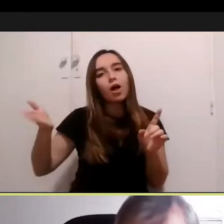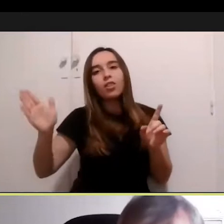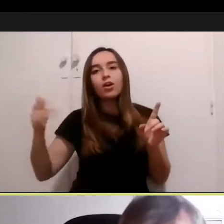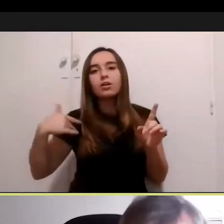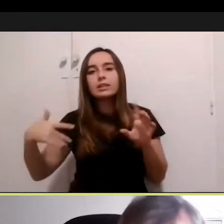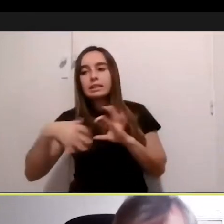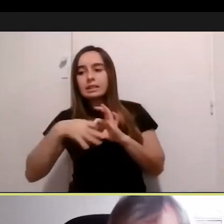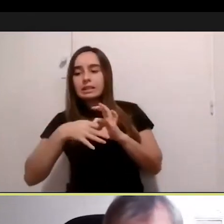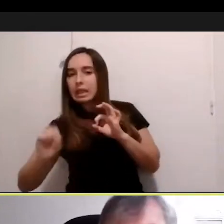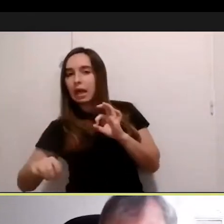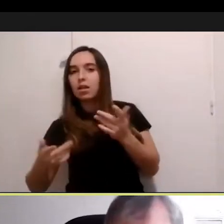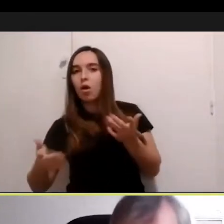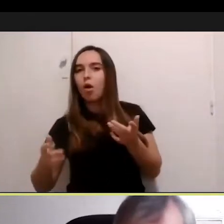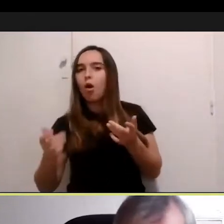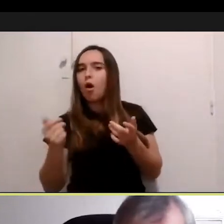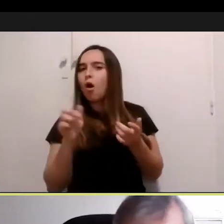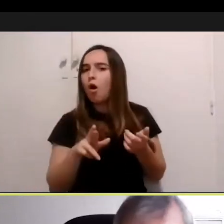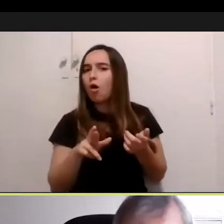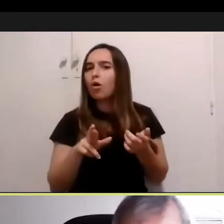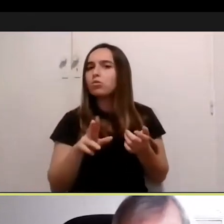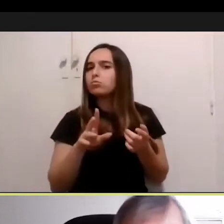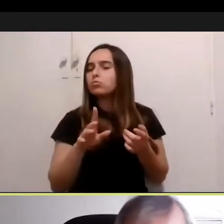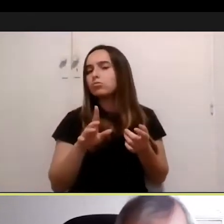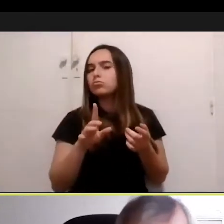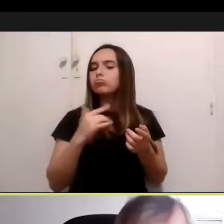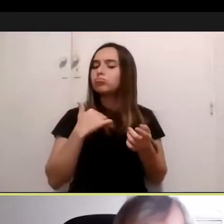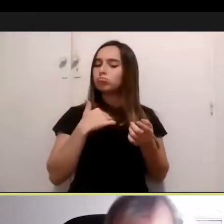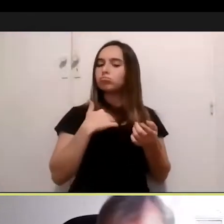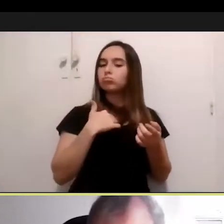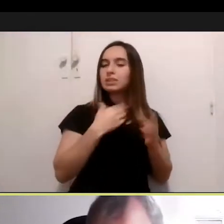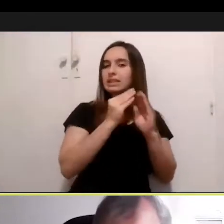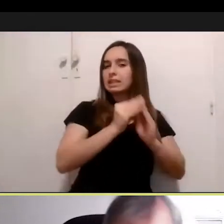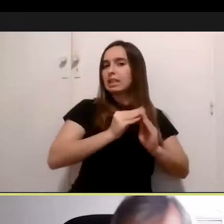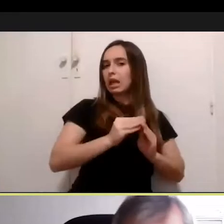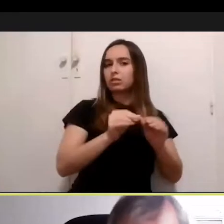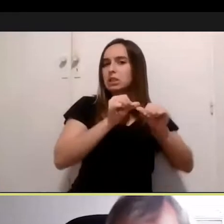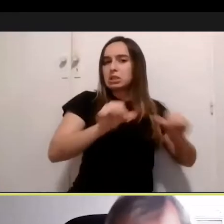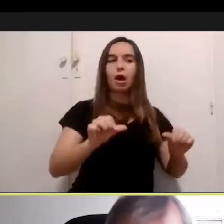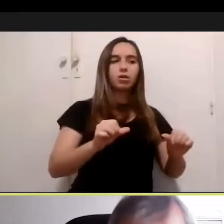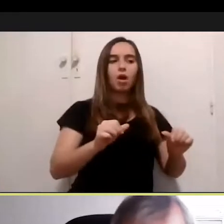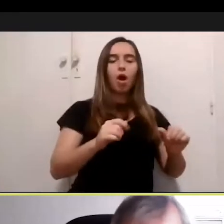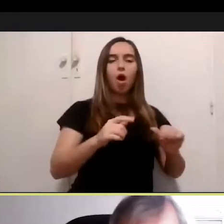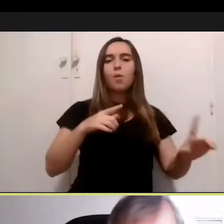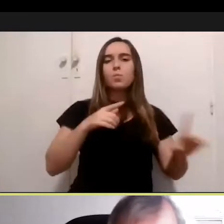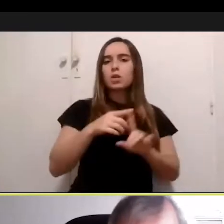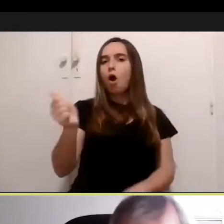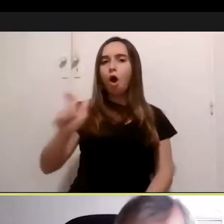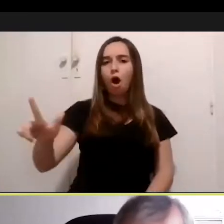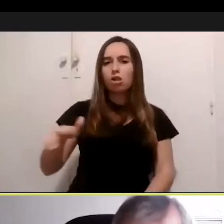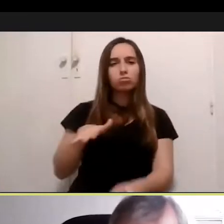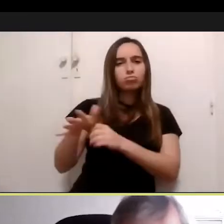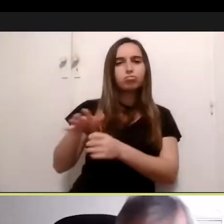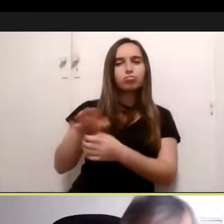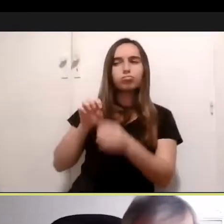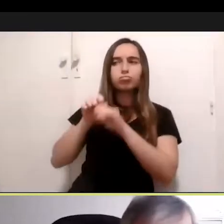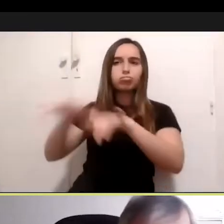can use it, or at least the majority can use it? And there's various things designed for all and so on. And